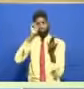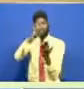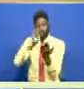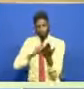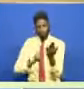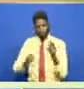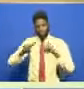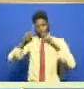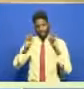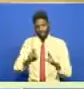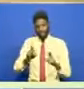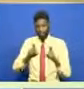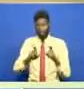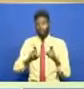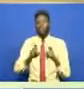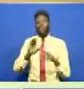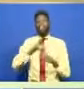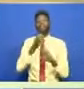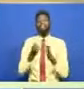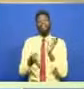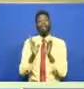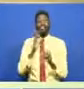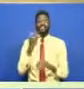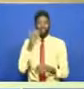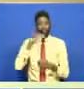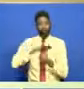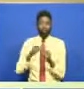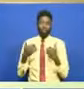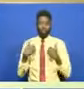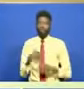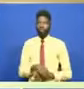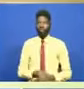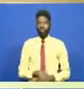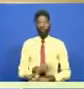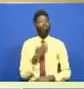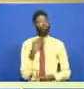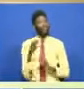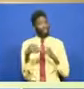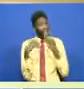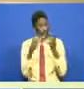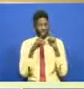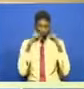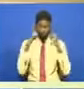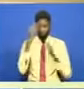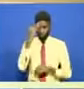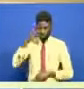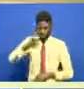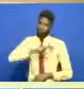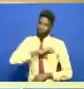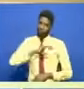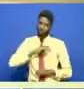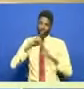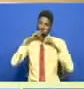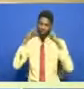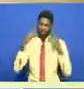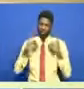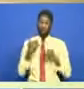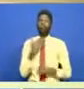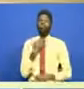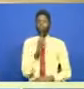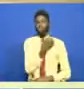pandemic. This program, we want to give you masks. I know you have your own masks, but we want to give you 2 masks per